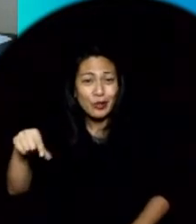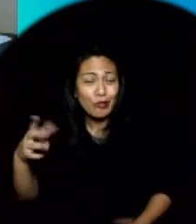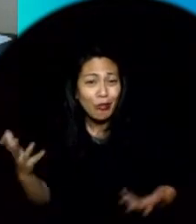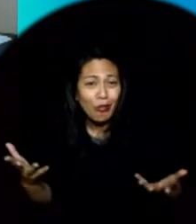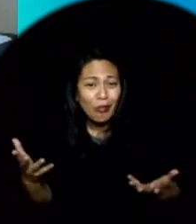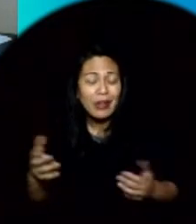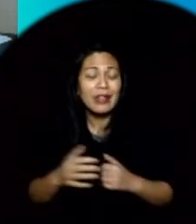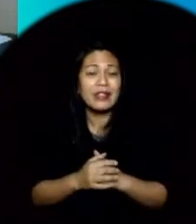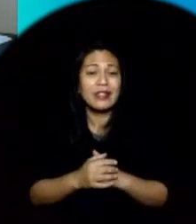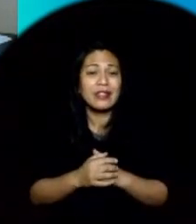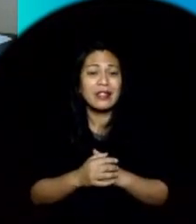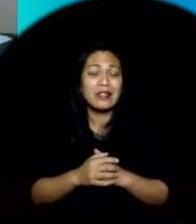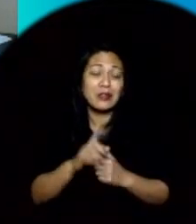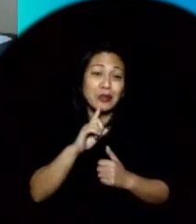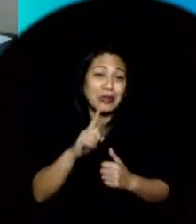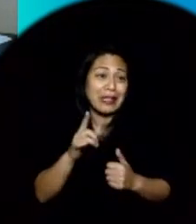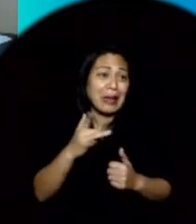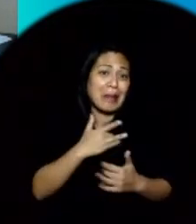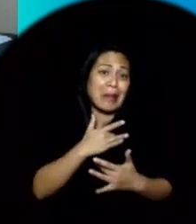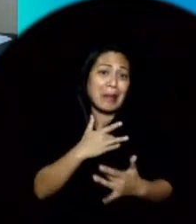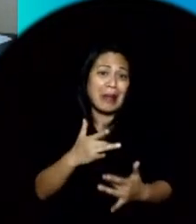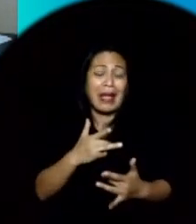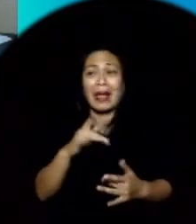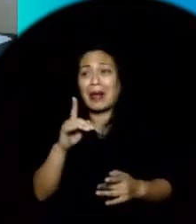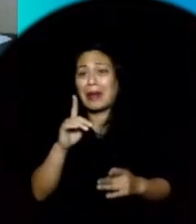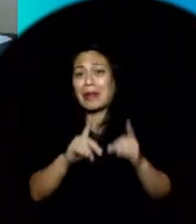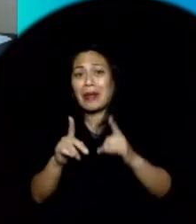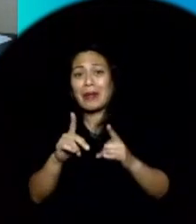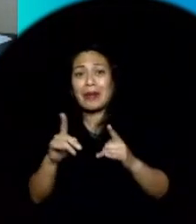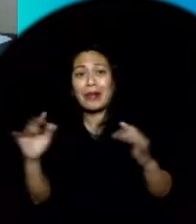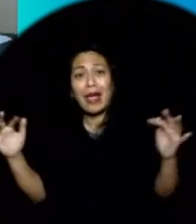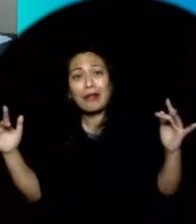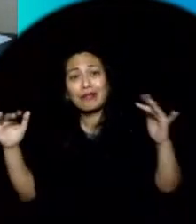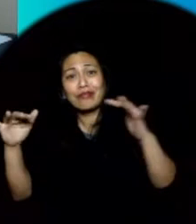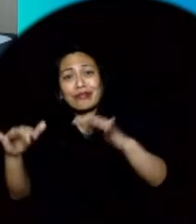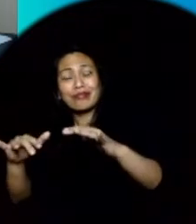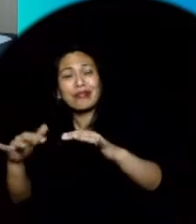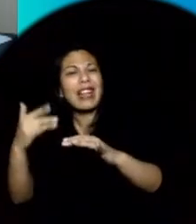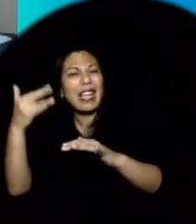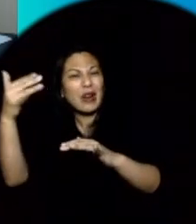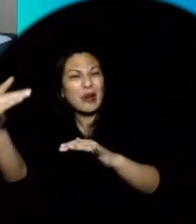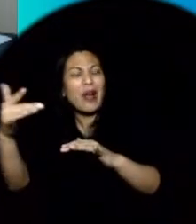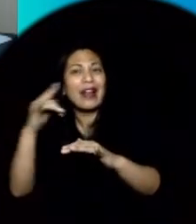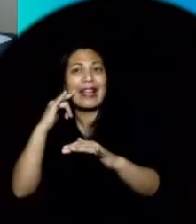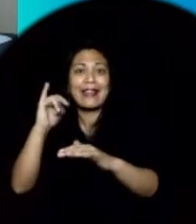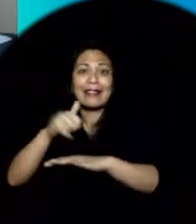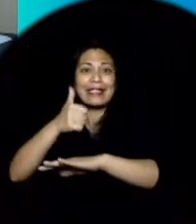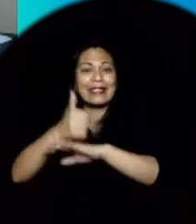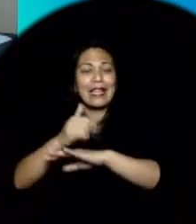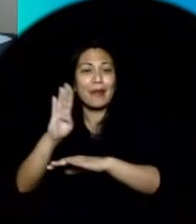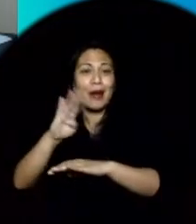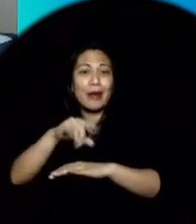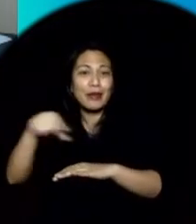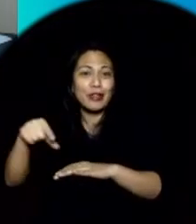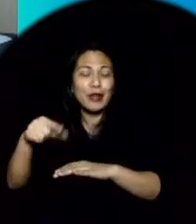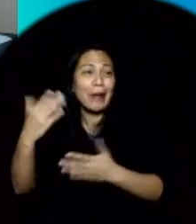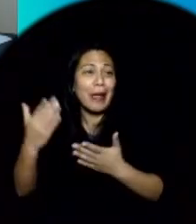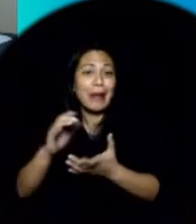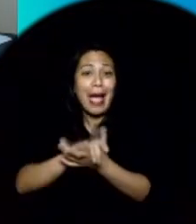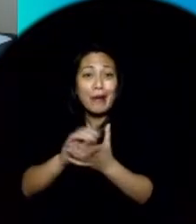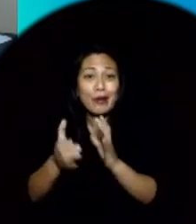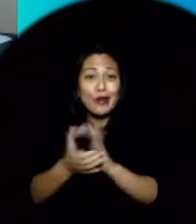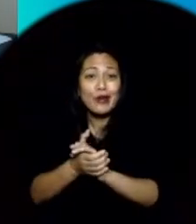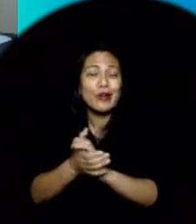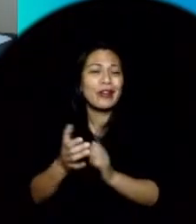is a very interesting thing to go to. And it's usually people came from all over to barbecue something very big. They